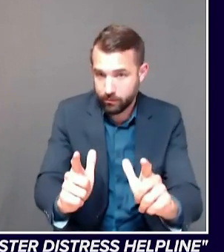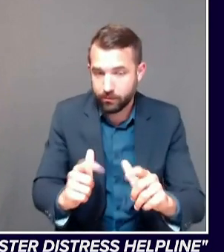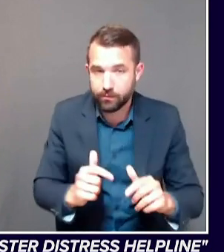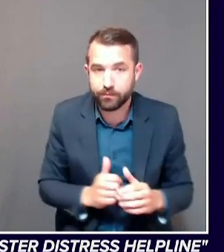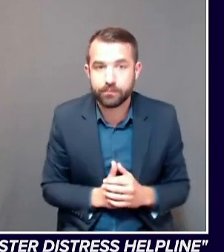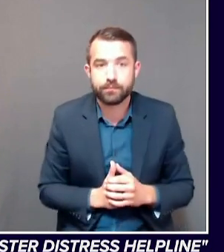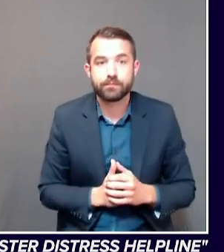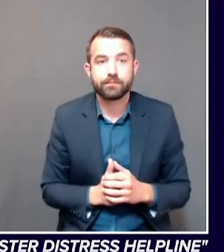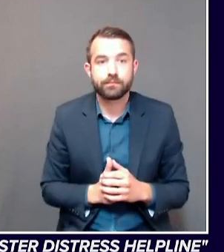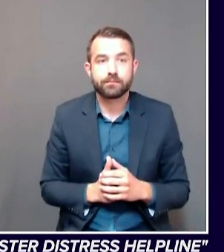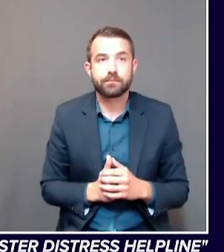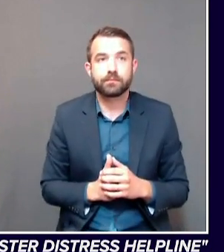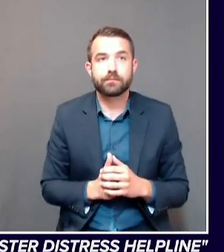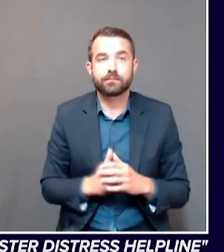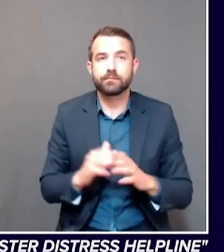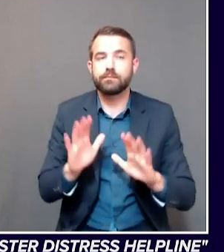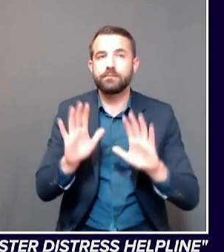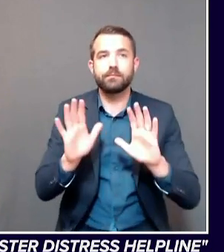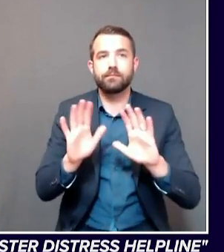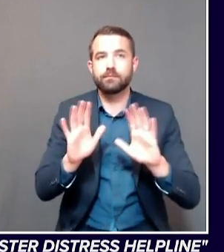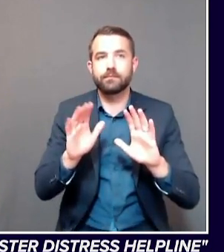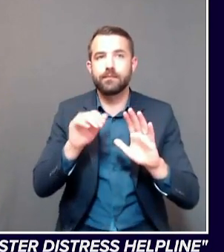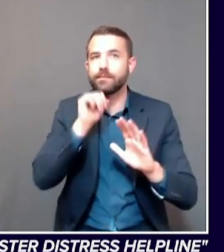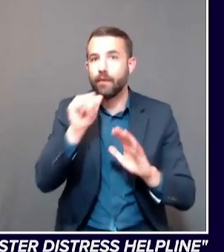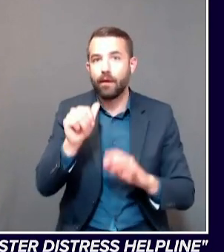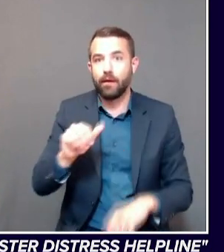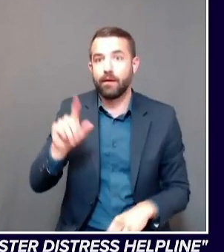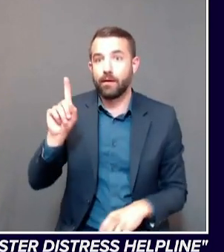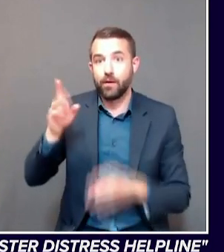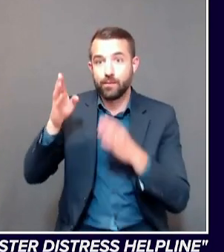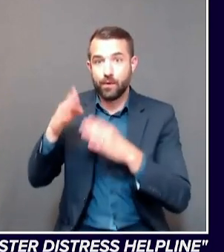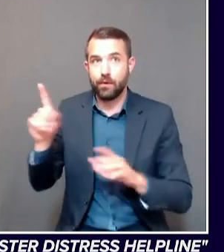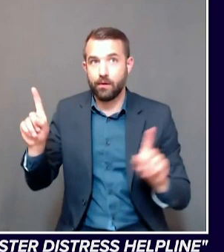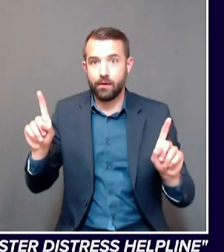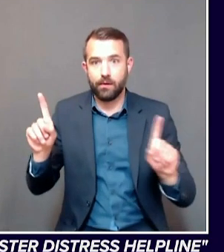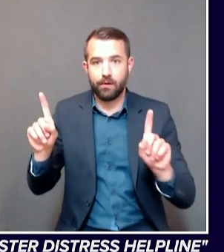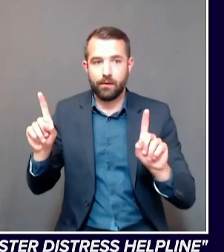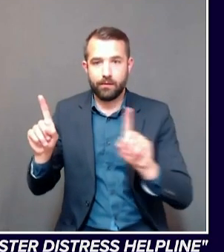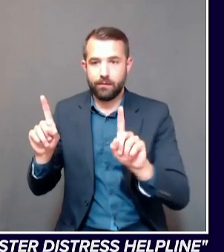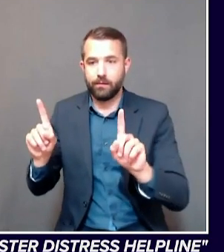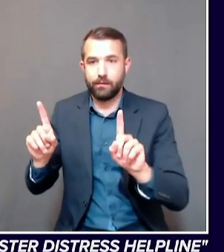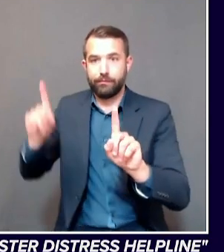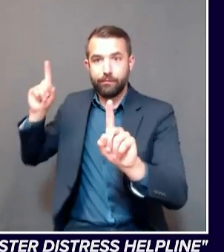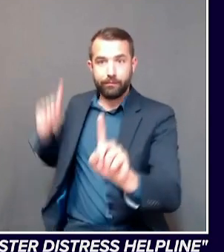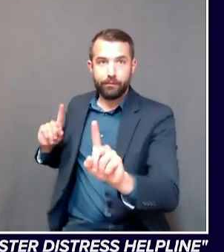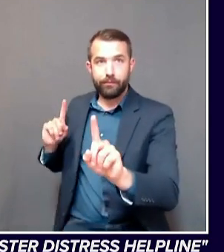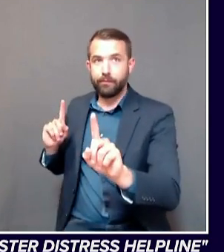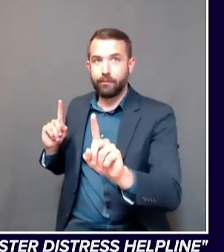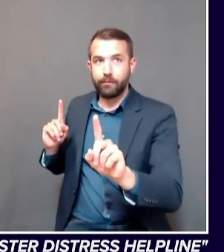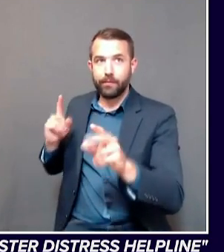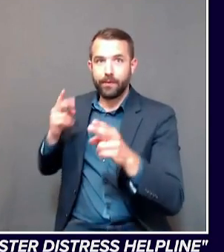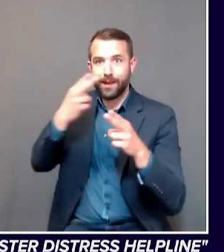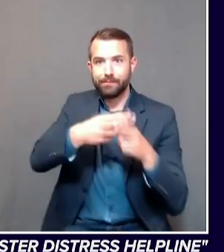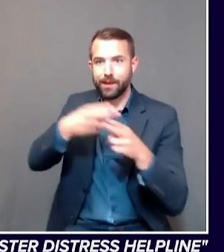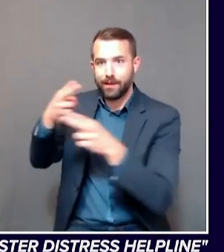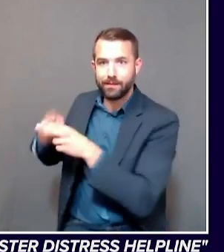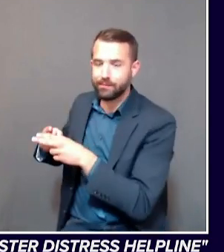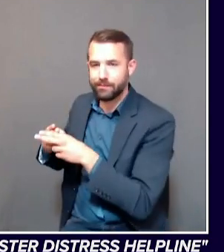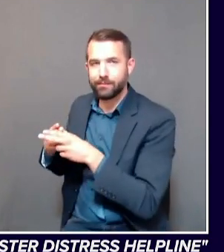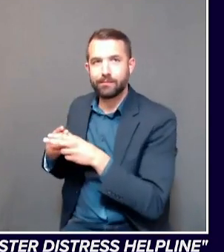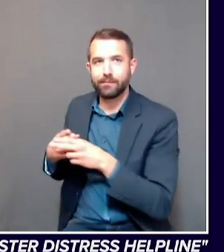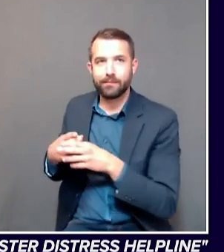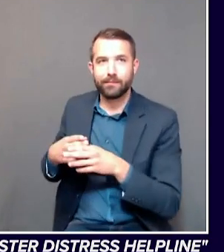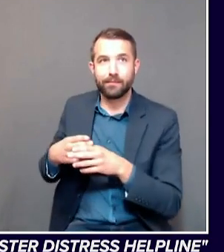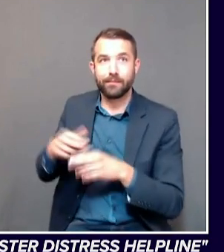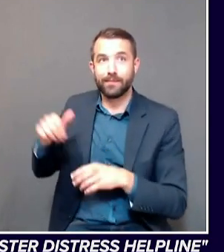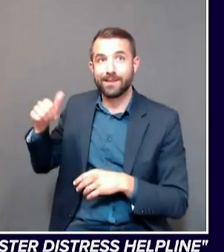doesn't need to be that if Joe Smith tests positive, we're going to bring in Mary Jones. But we need to make sure that the facility has thought through